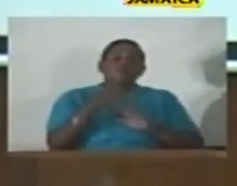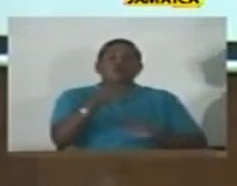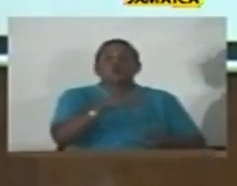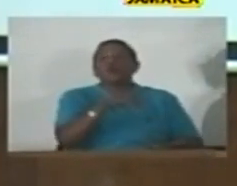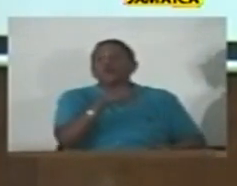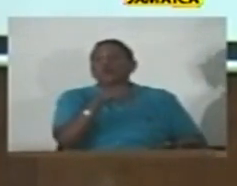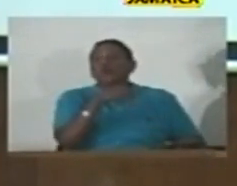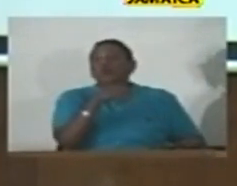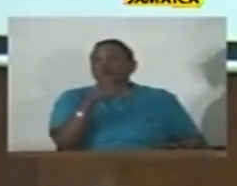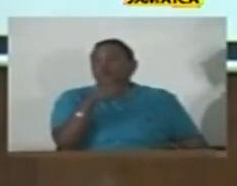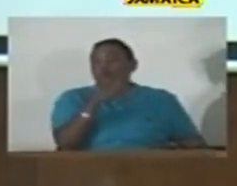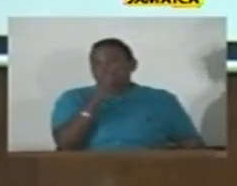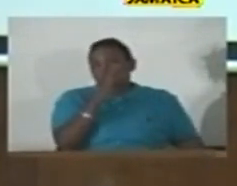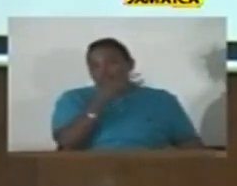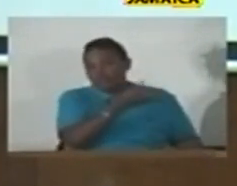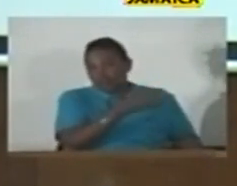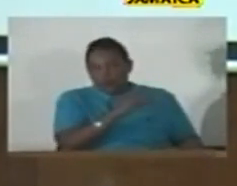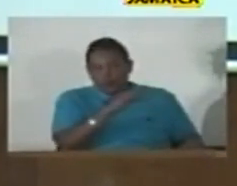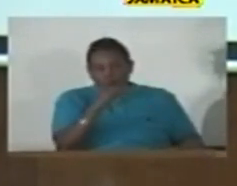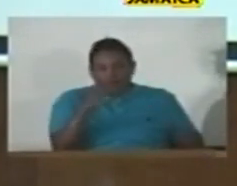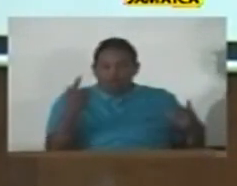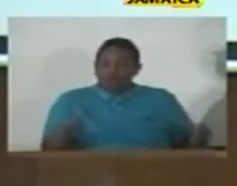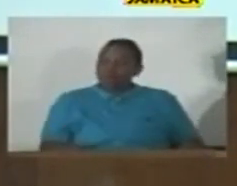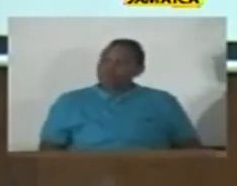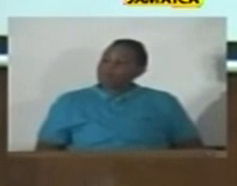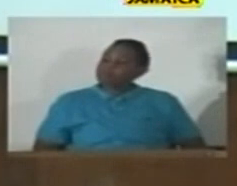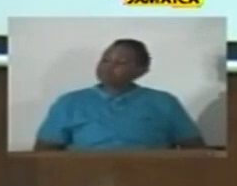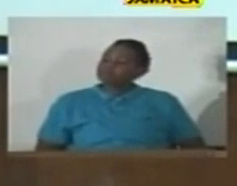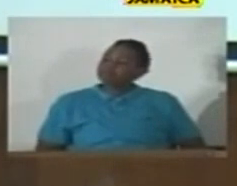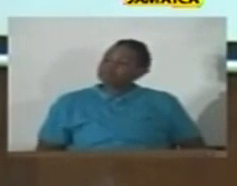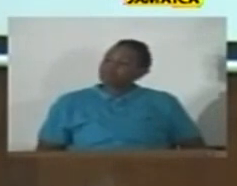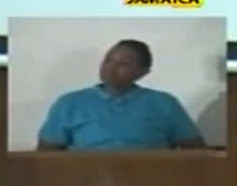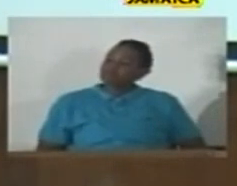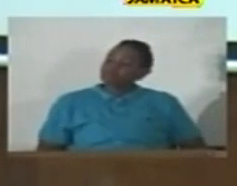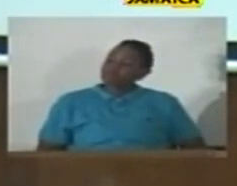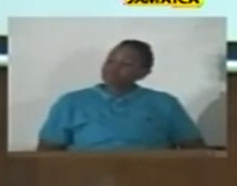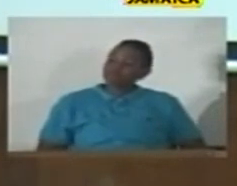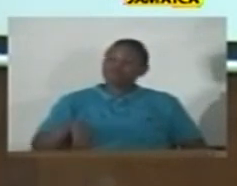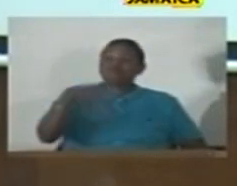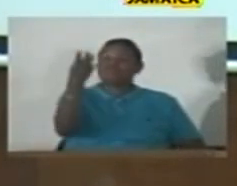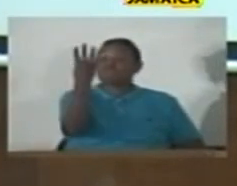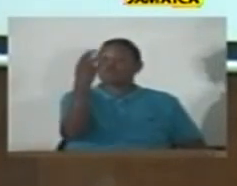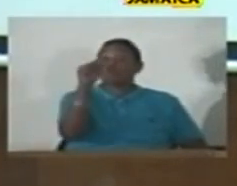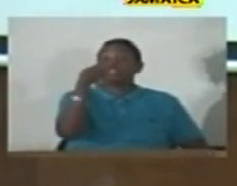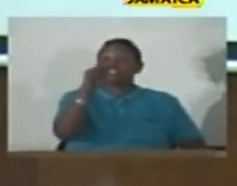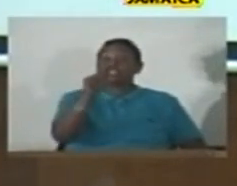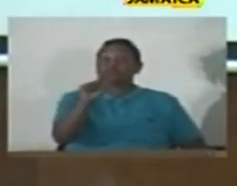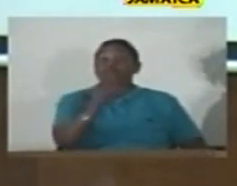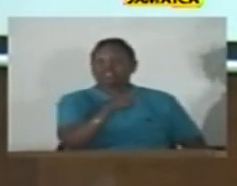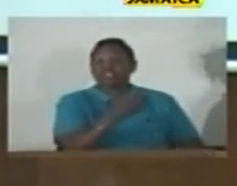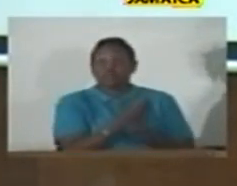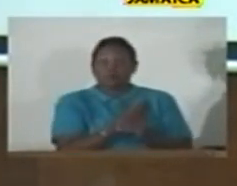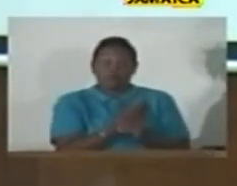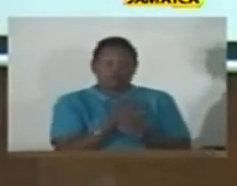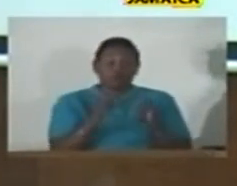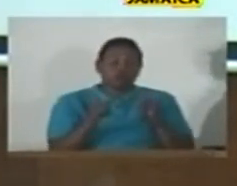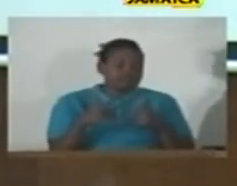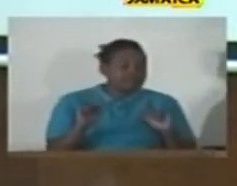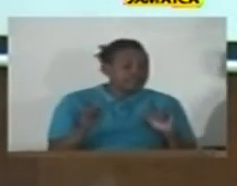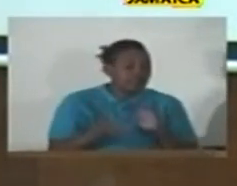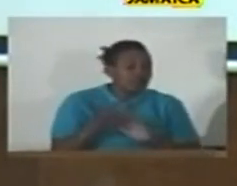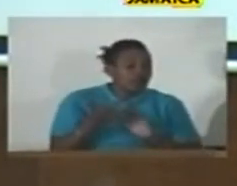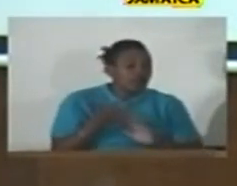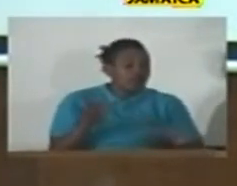pumps that are there. There are 4 springs on the property which continue to